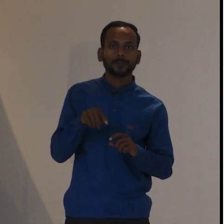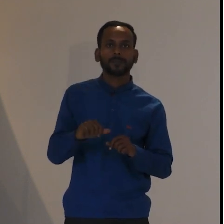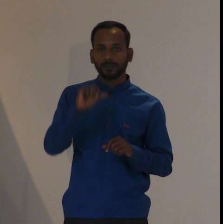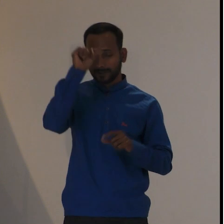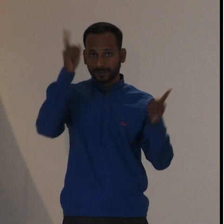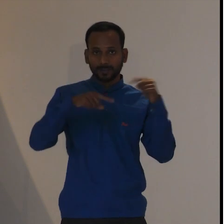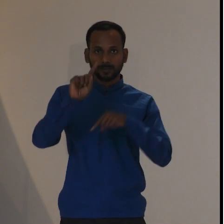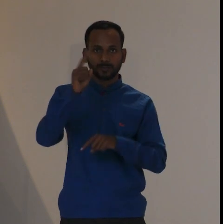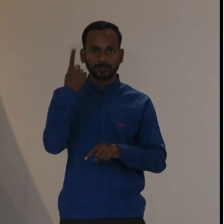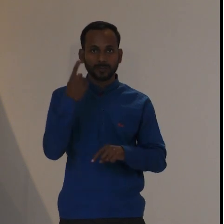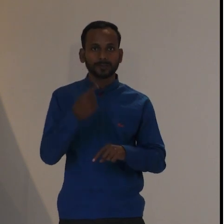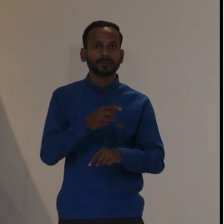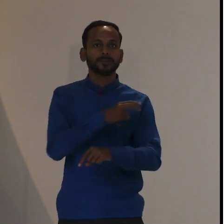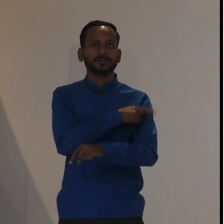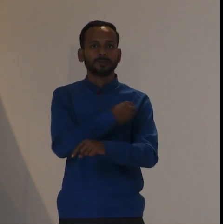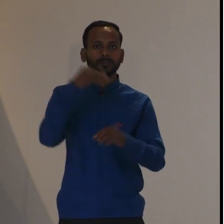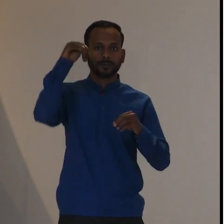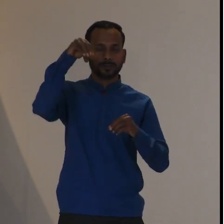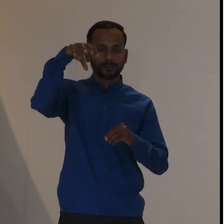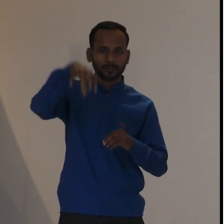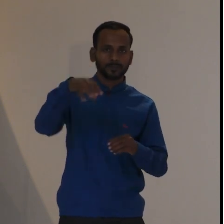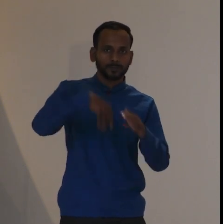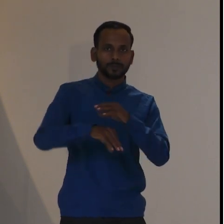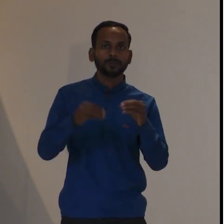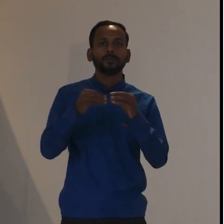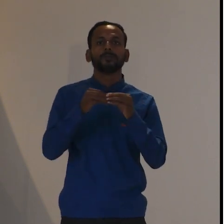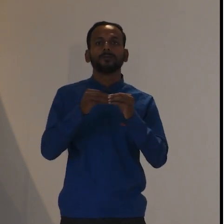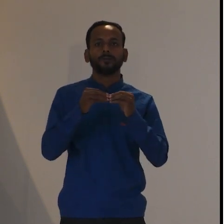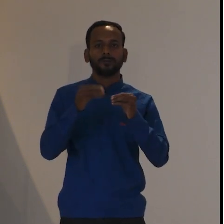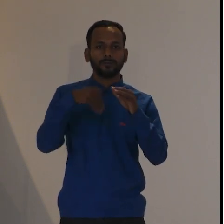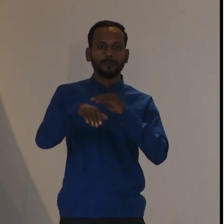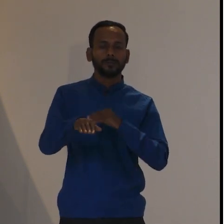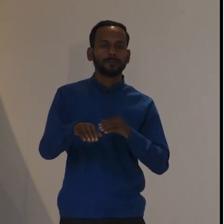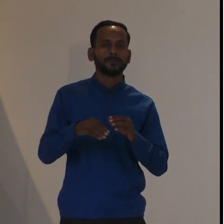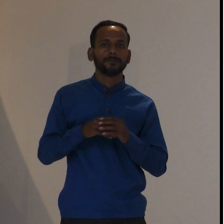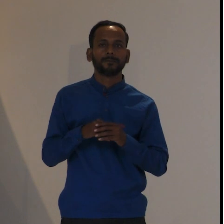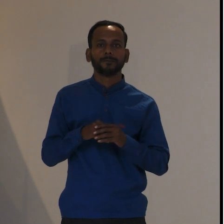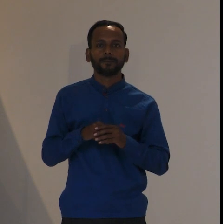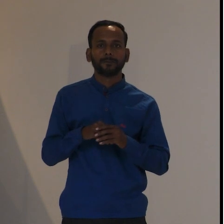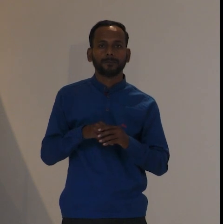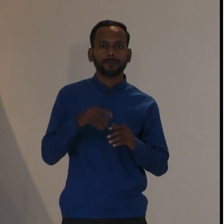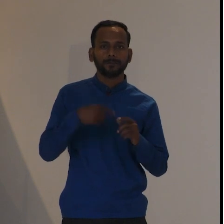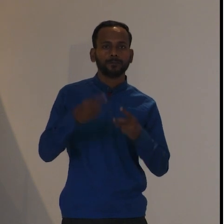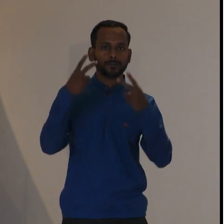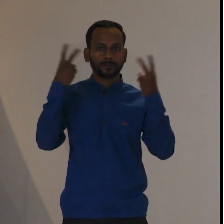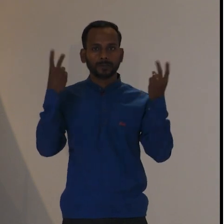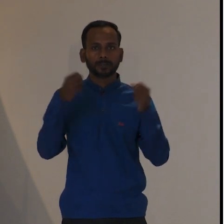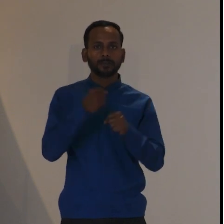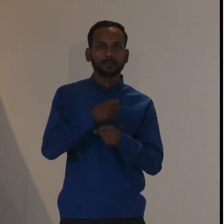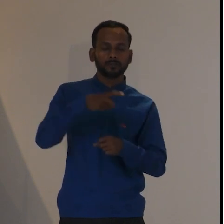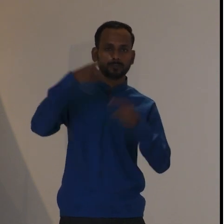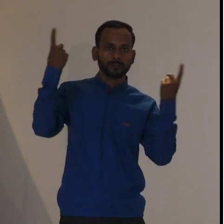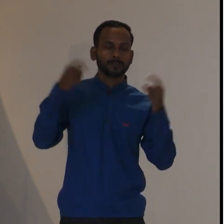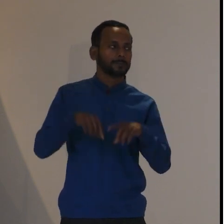dean at Grant Medical College in Bombay and its associated Sir J.J. Group of hospitals. It was his greatest